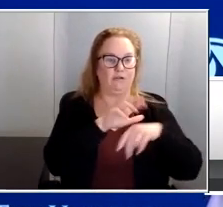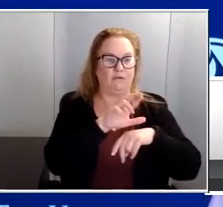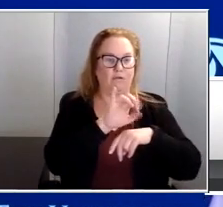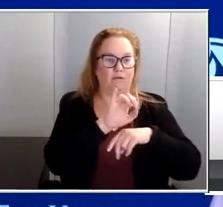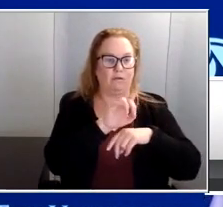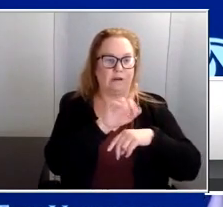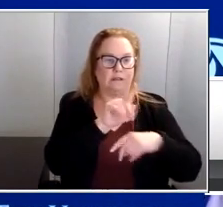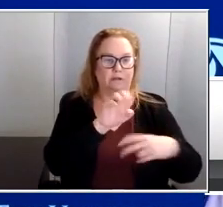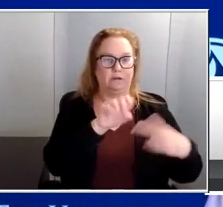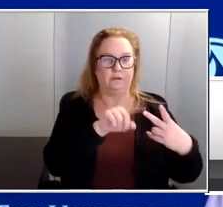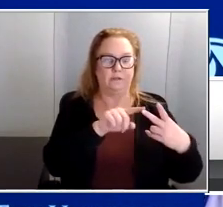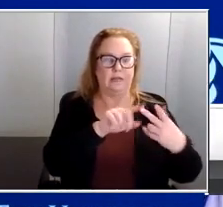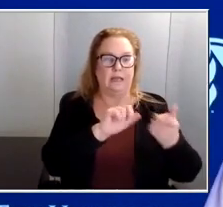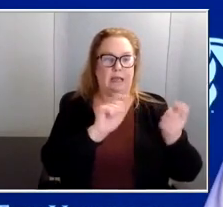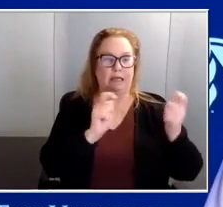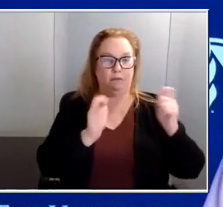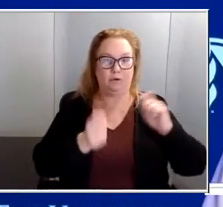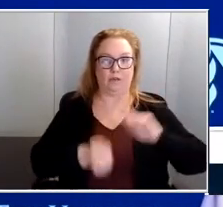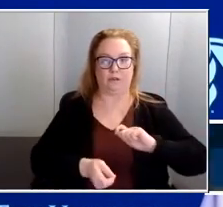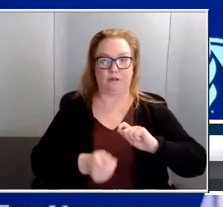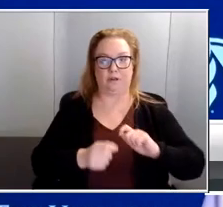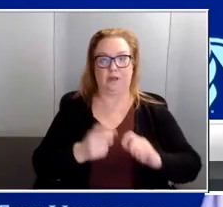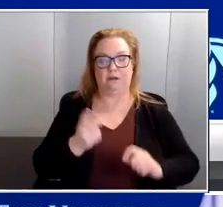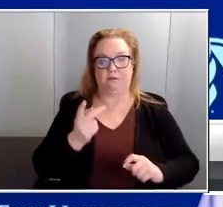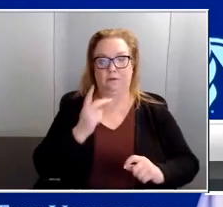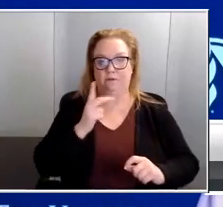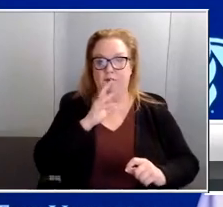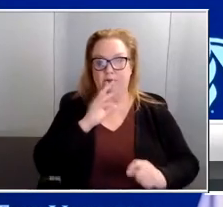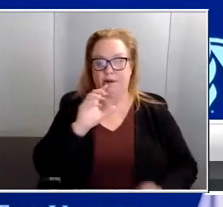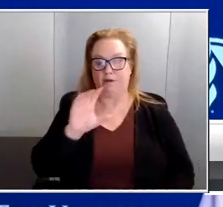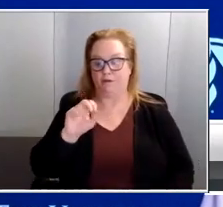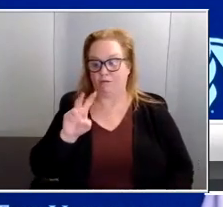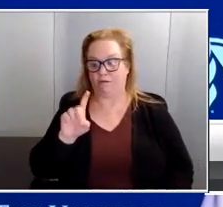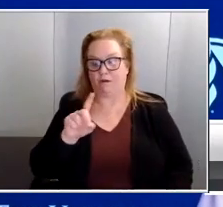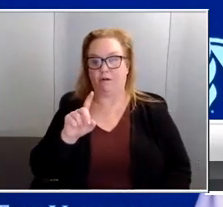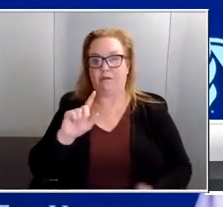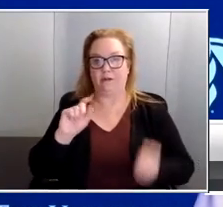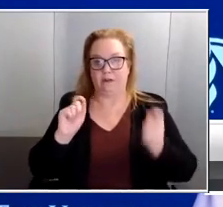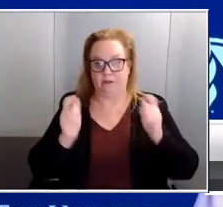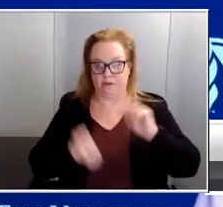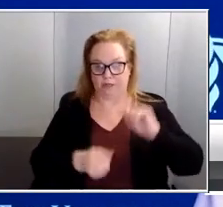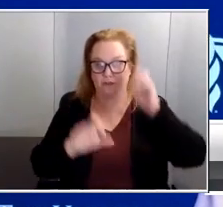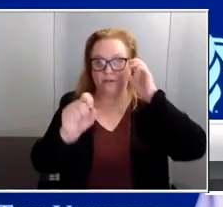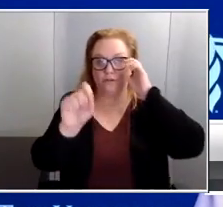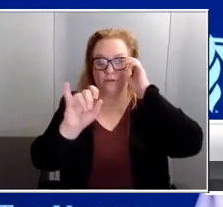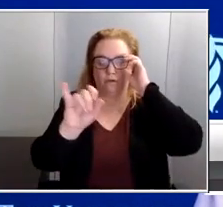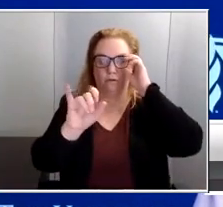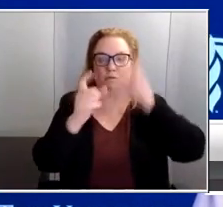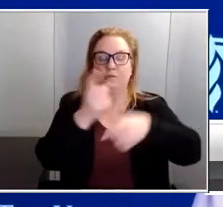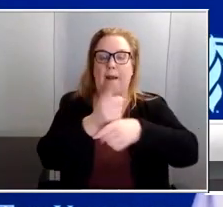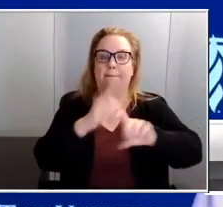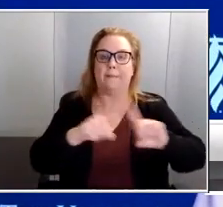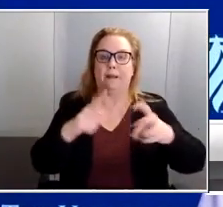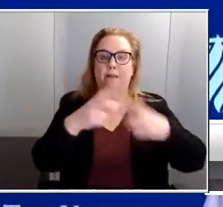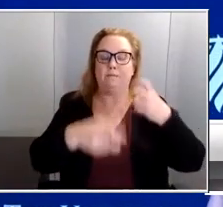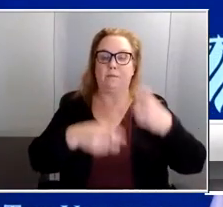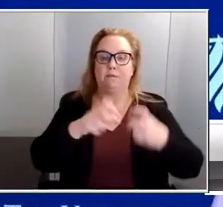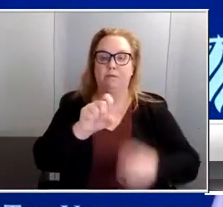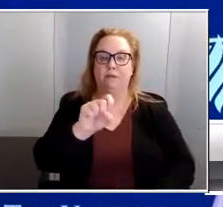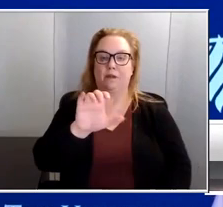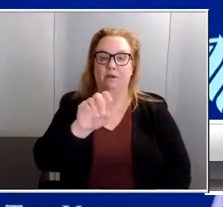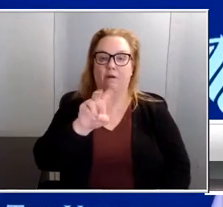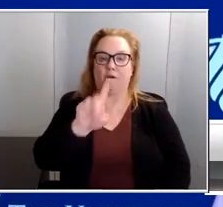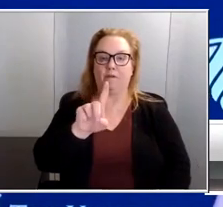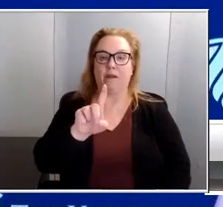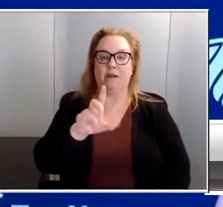the mutation. And Steve, we talked about this. You know, we know that SARS-CoV-2 mutates as well. But the problem is with SARS-CoV-2, it